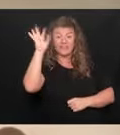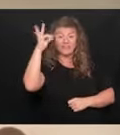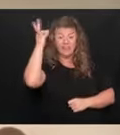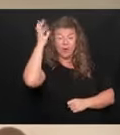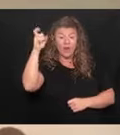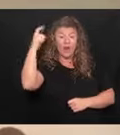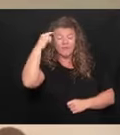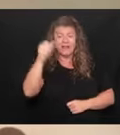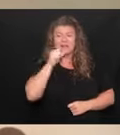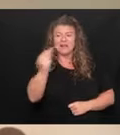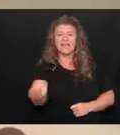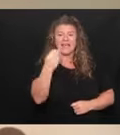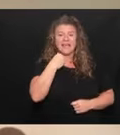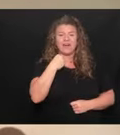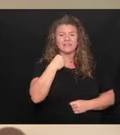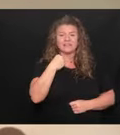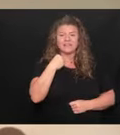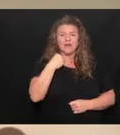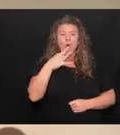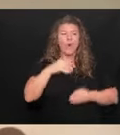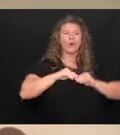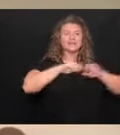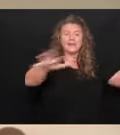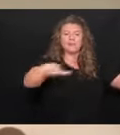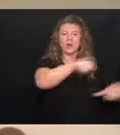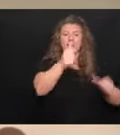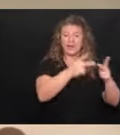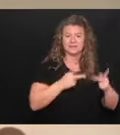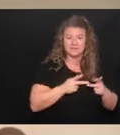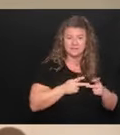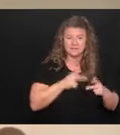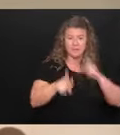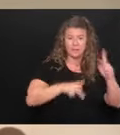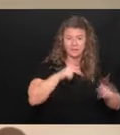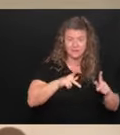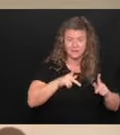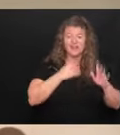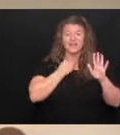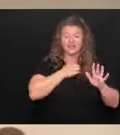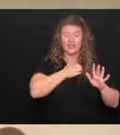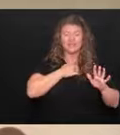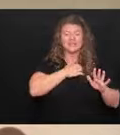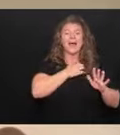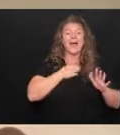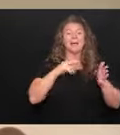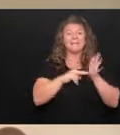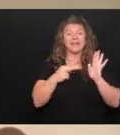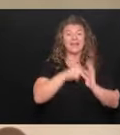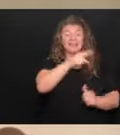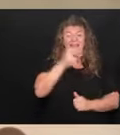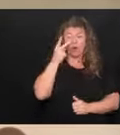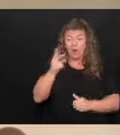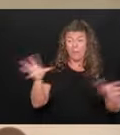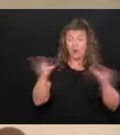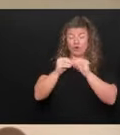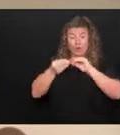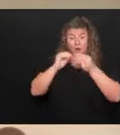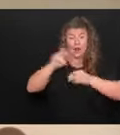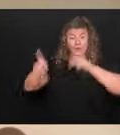does not allocate those across the 50 states in the system. So what they've done is they've taken the total number of people